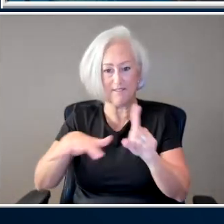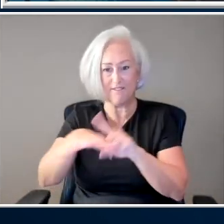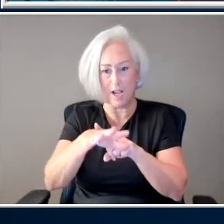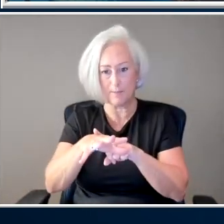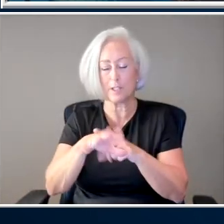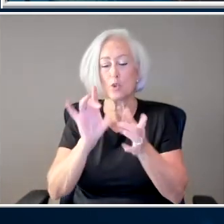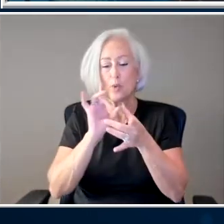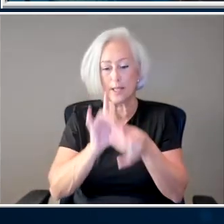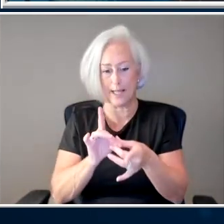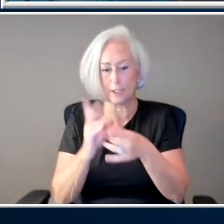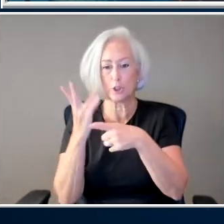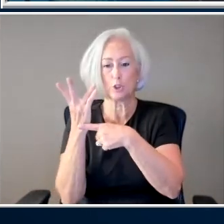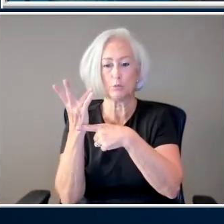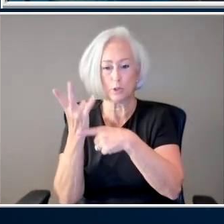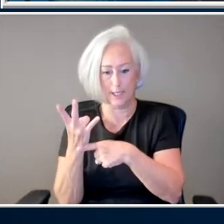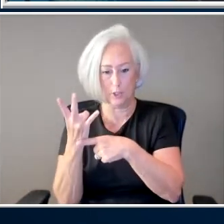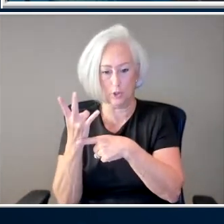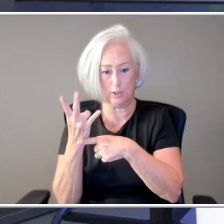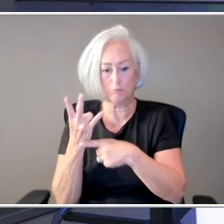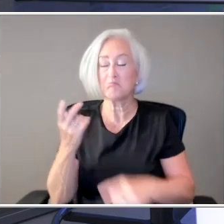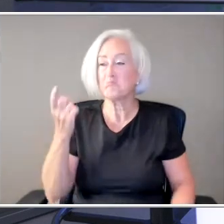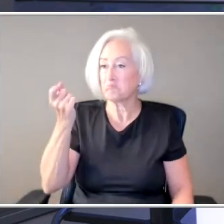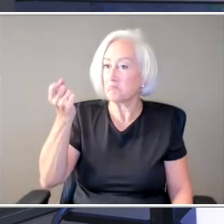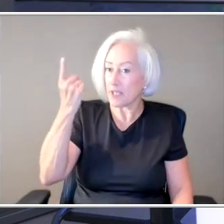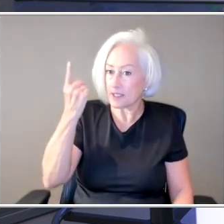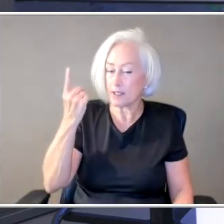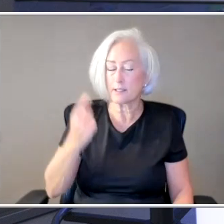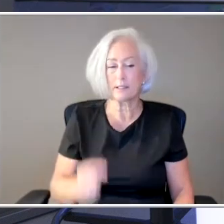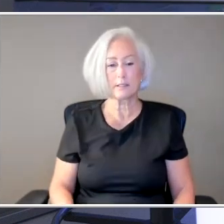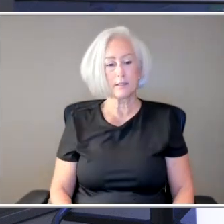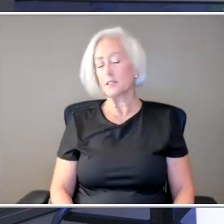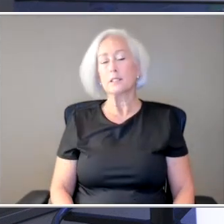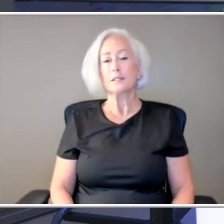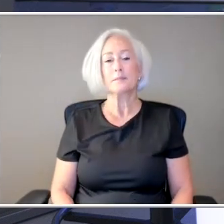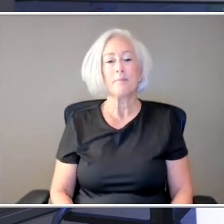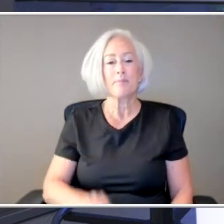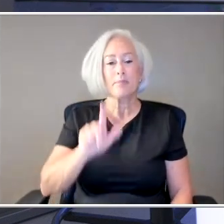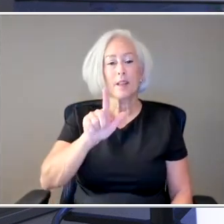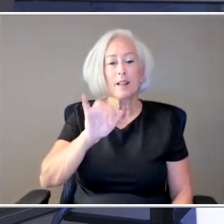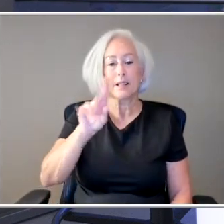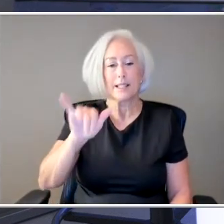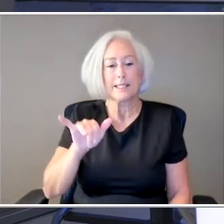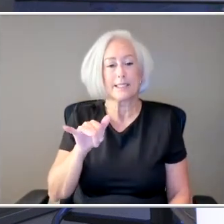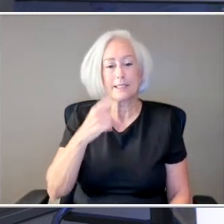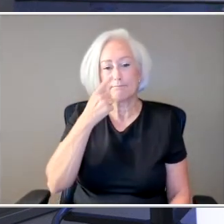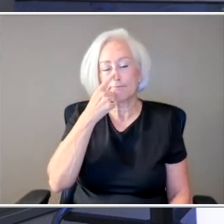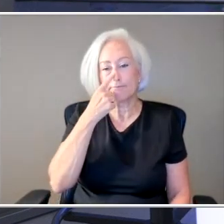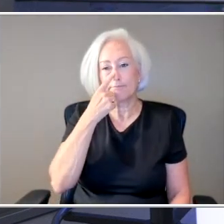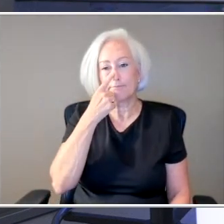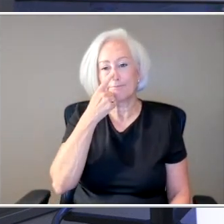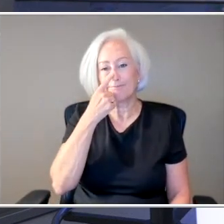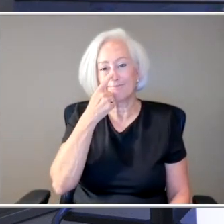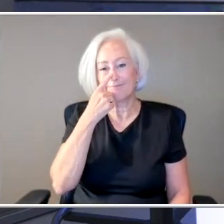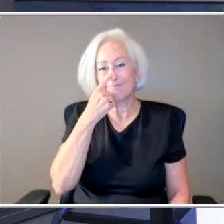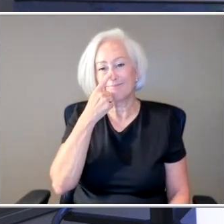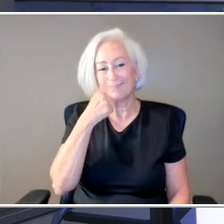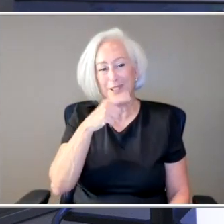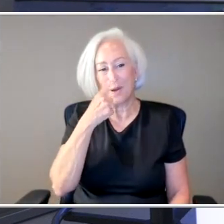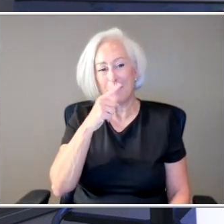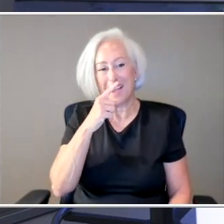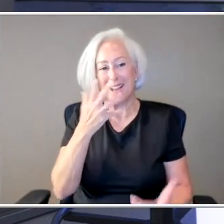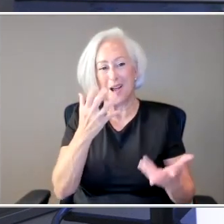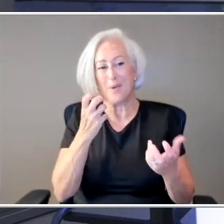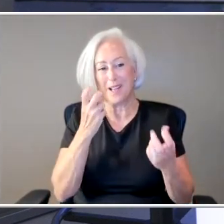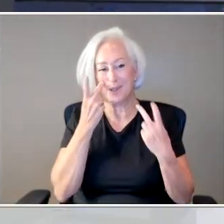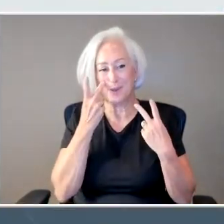Yeah, that makes sense. Yeah. Lindsay, I want to take a look at some interesting treatments that you have been